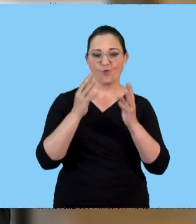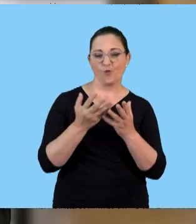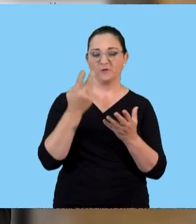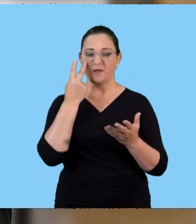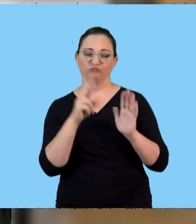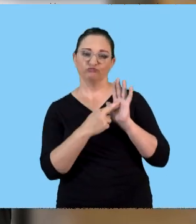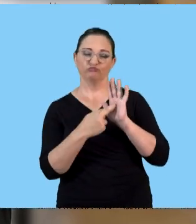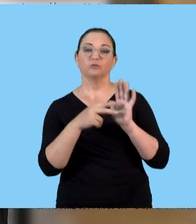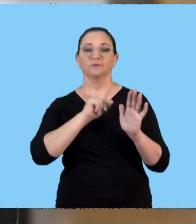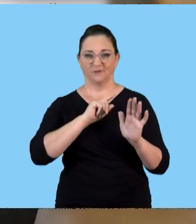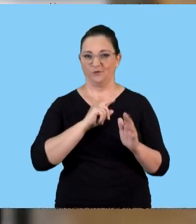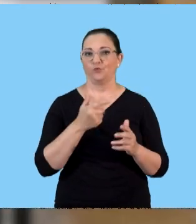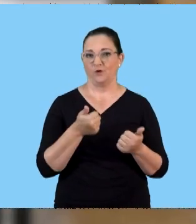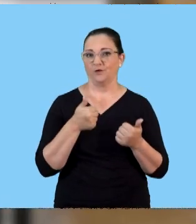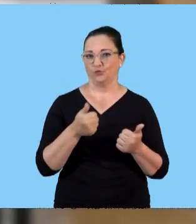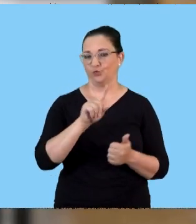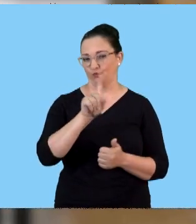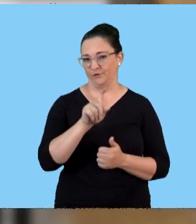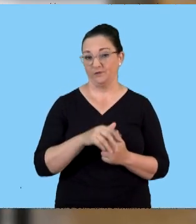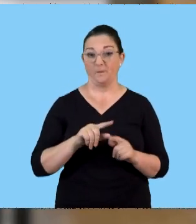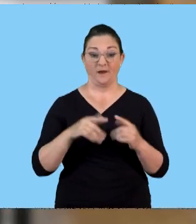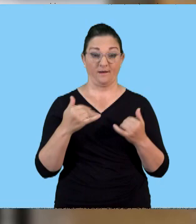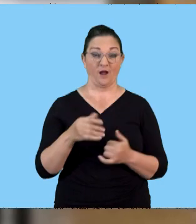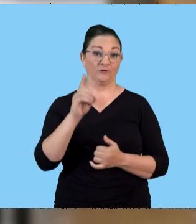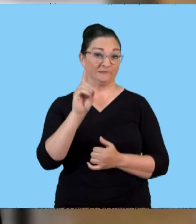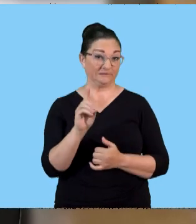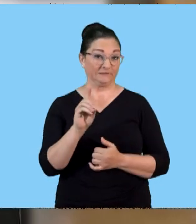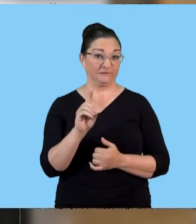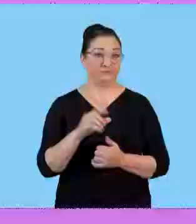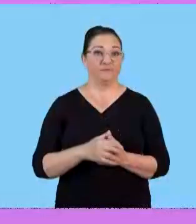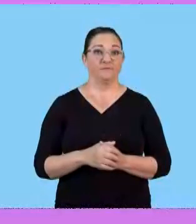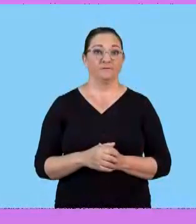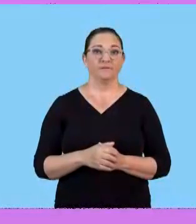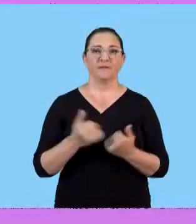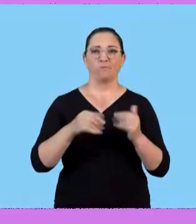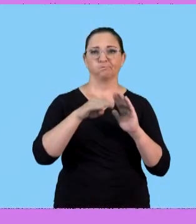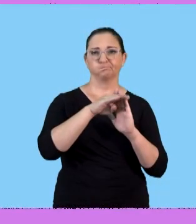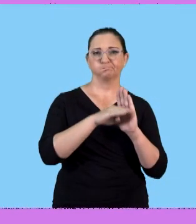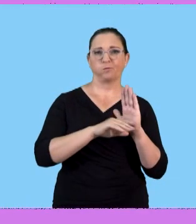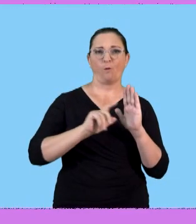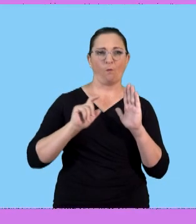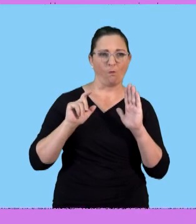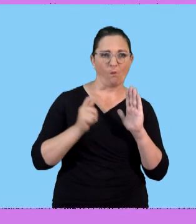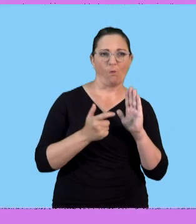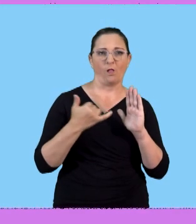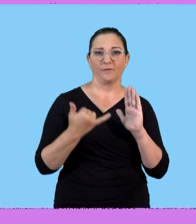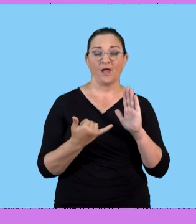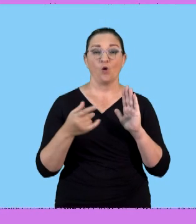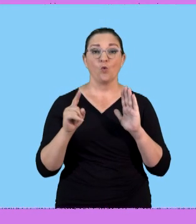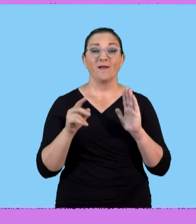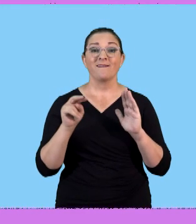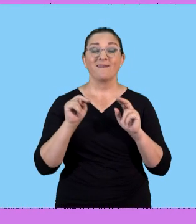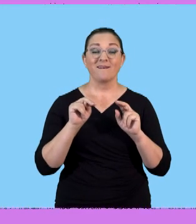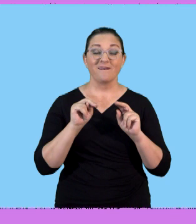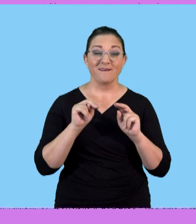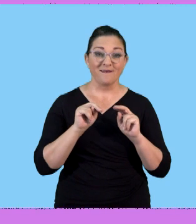you understand this one. Right, question number D. List all, right, the national roads